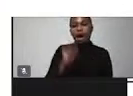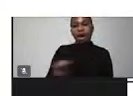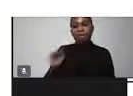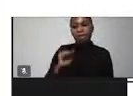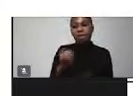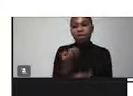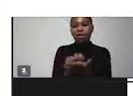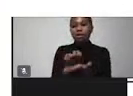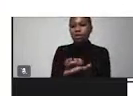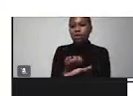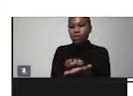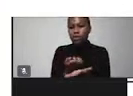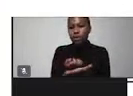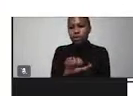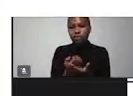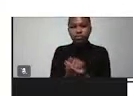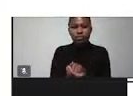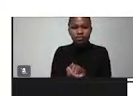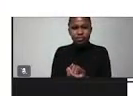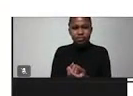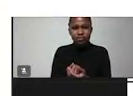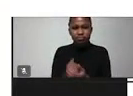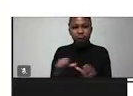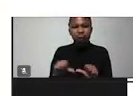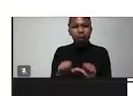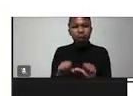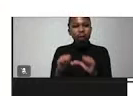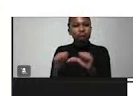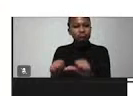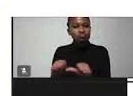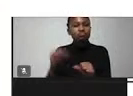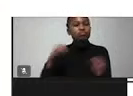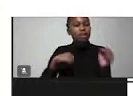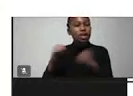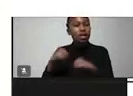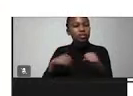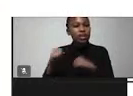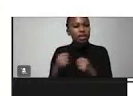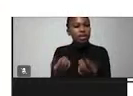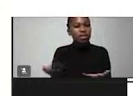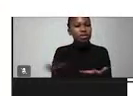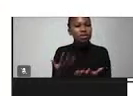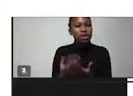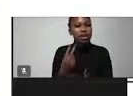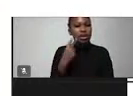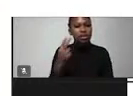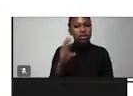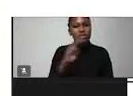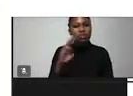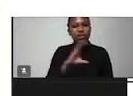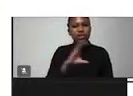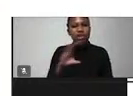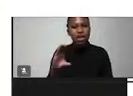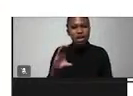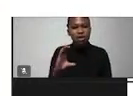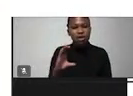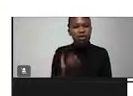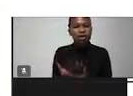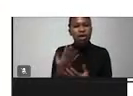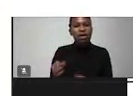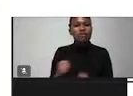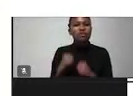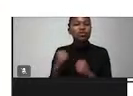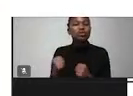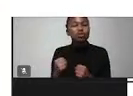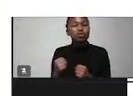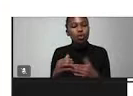whether that's through the African Free Trade Continental Agreement or where we've already seen that the Western Cape in particular has strong and